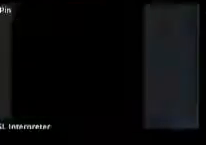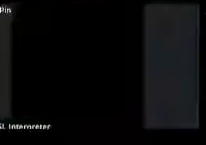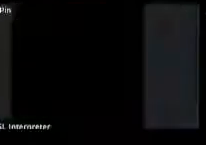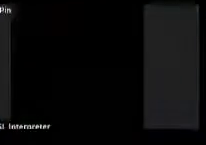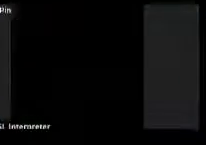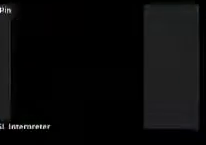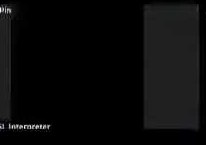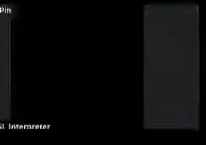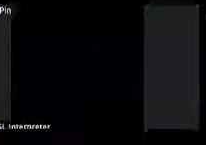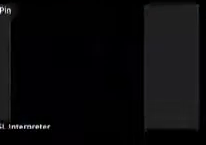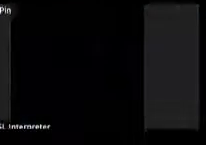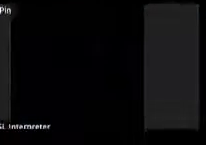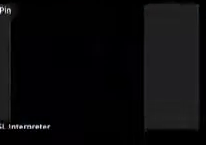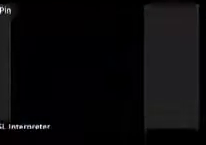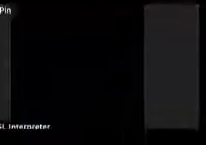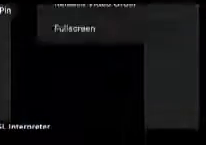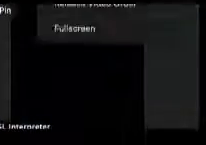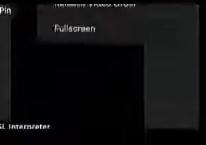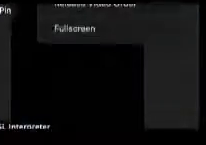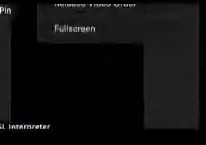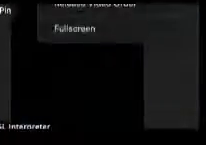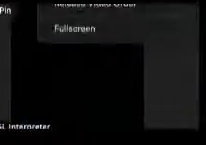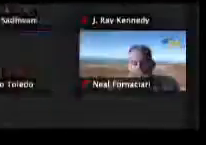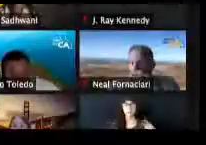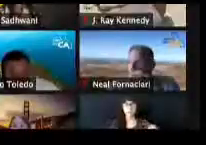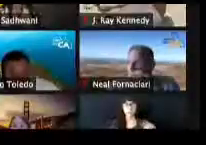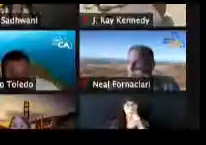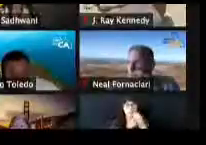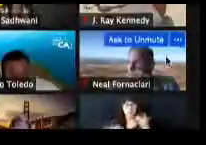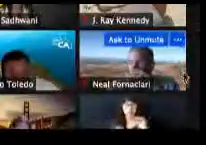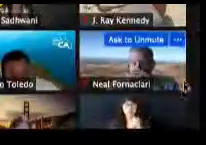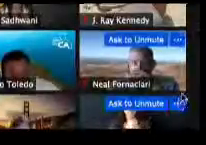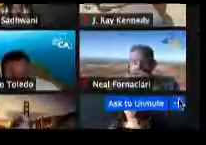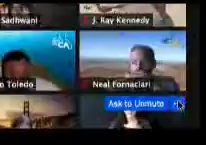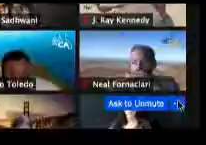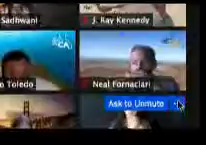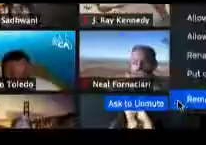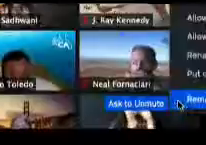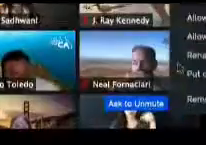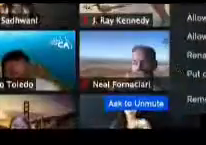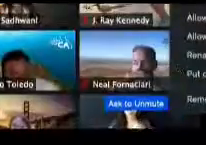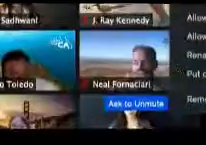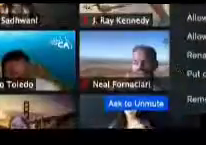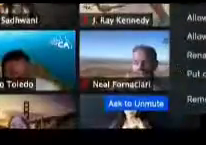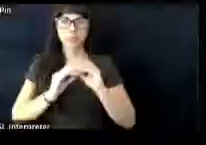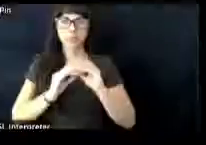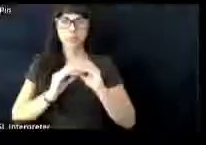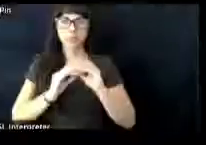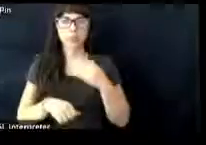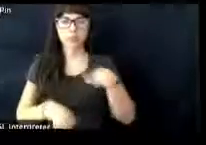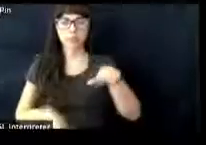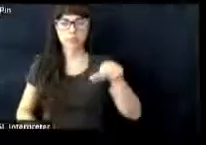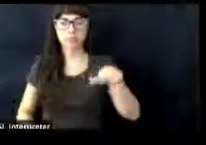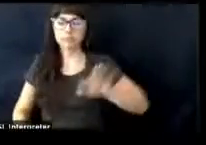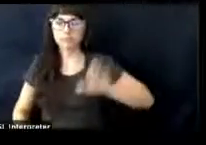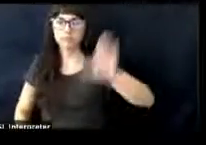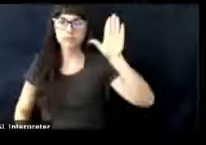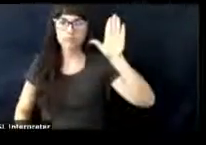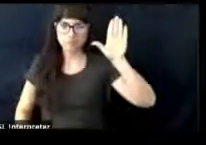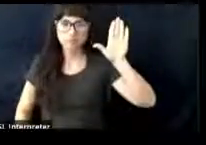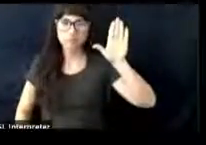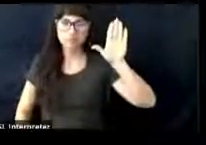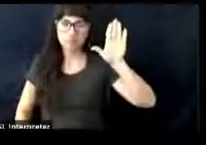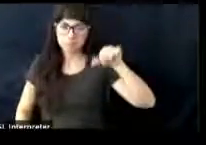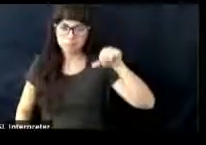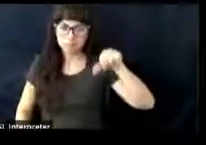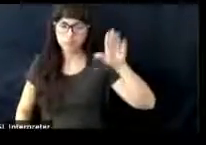I'd like to invite those with appointments for this time session to use the raise your hand button at the bottom of your